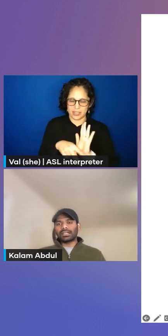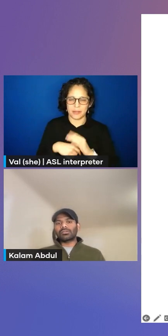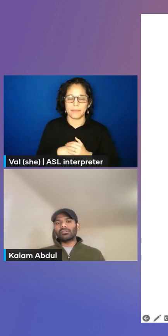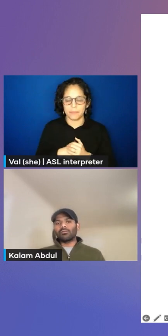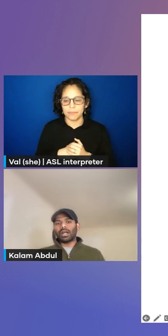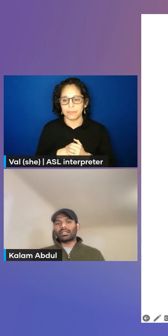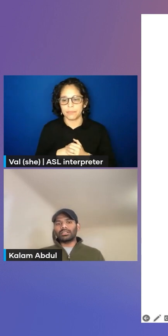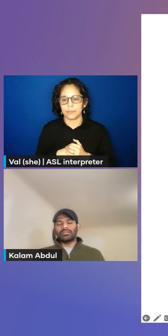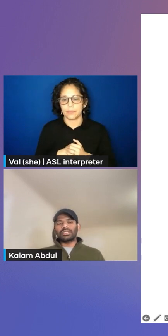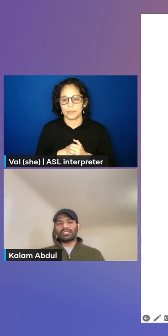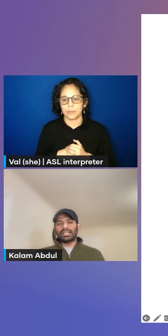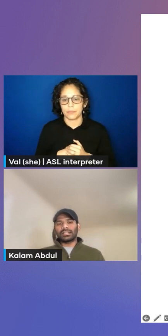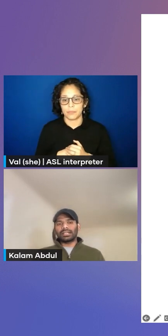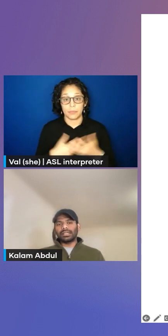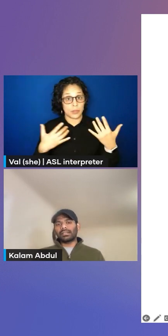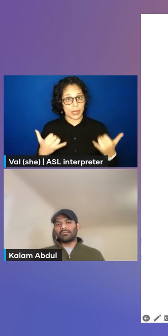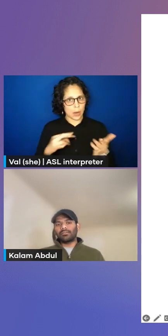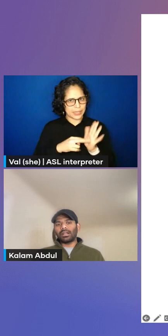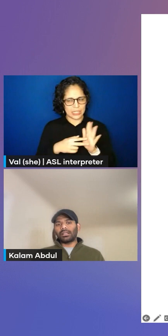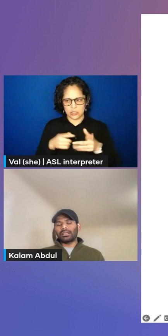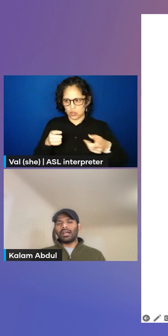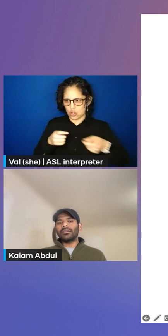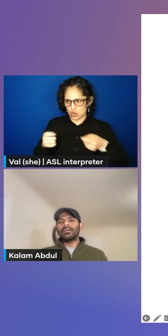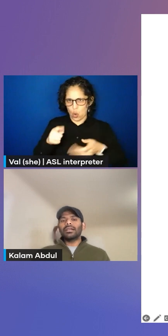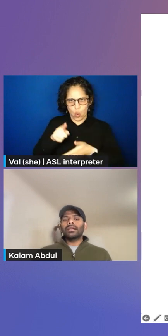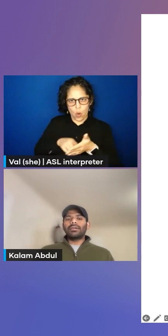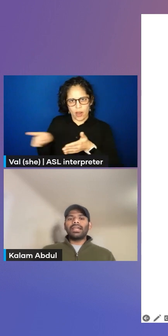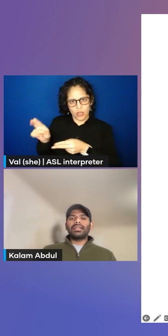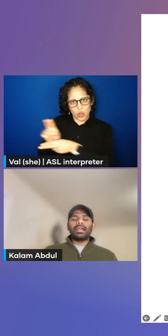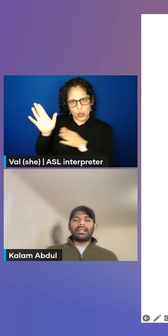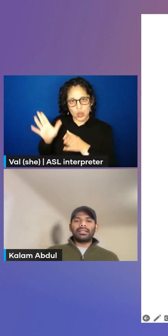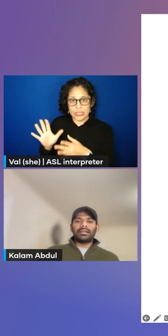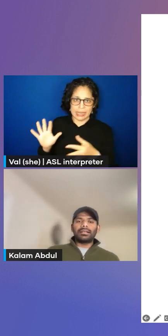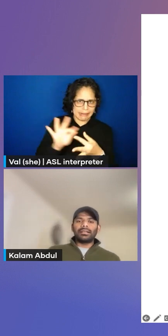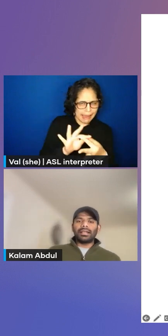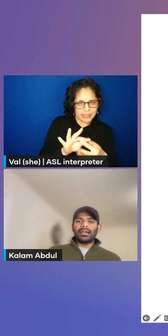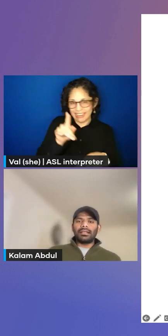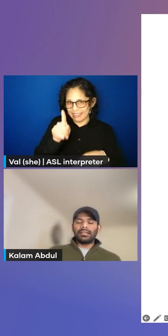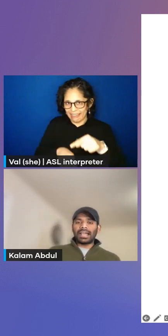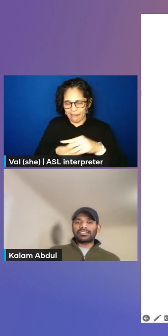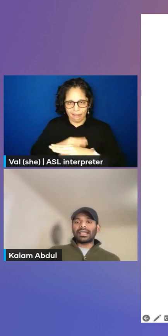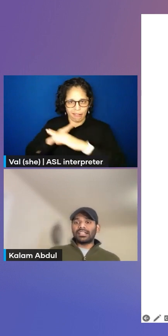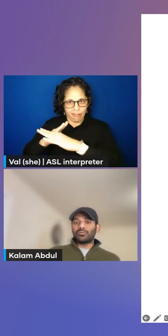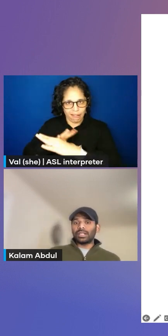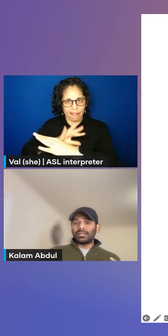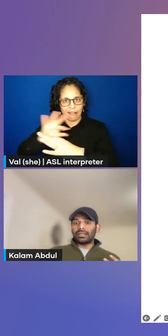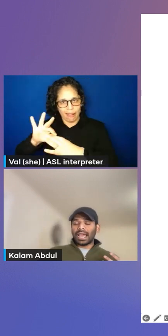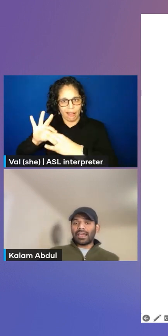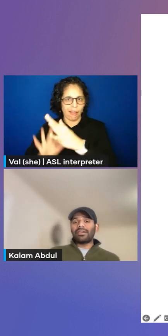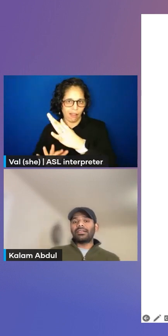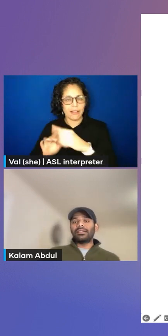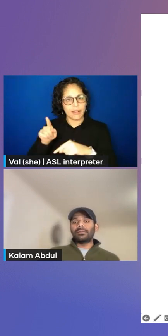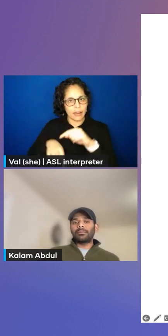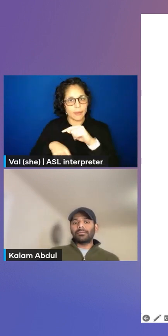we can control what users can connect and what not, right? And the last challenge with